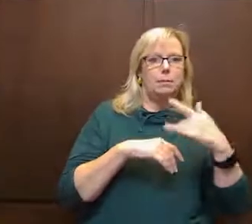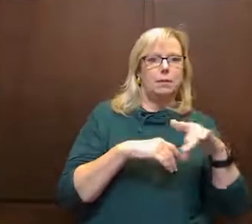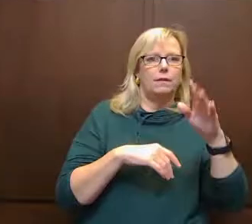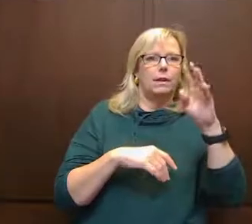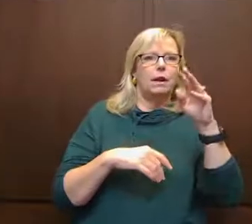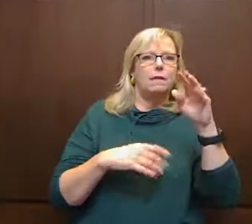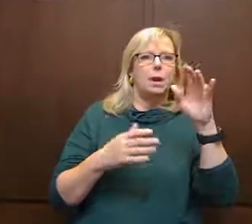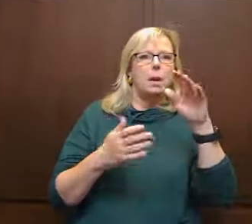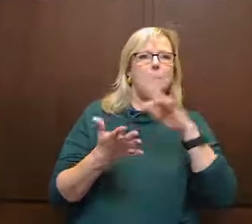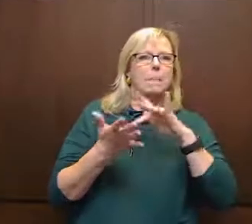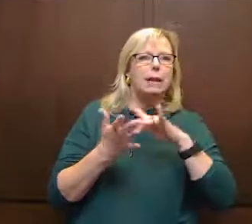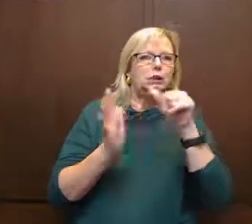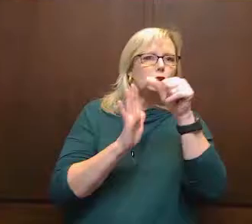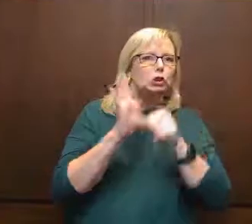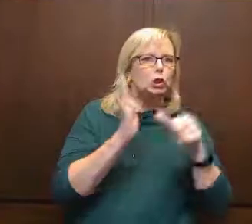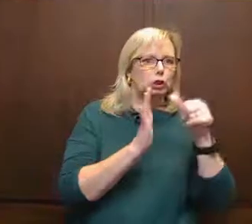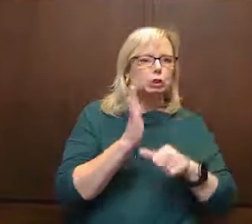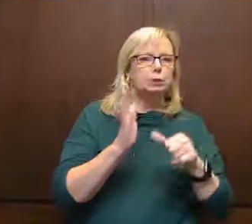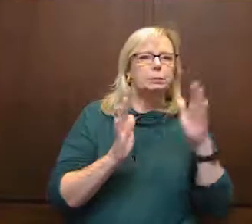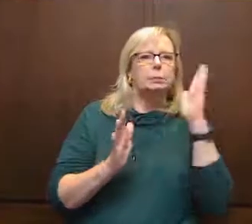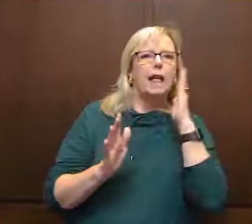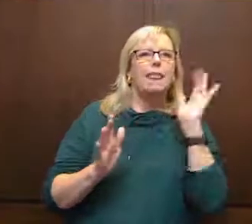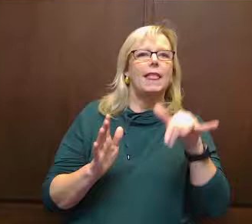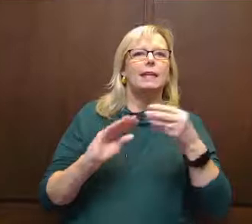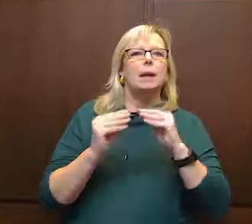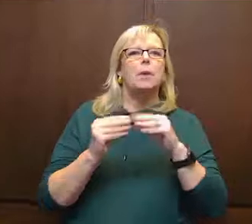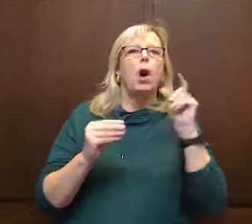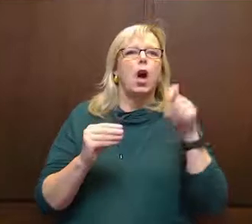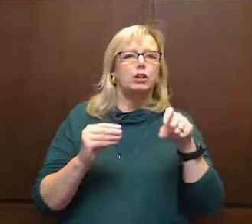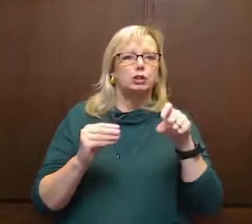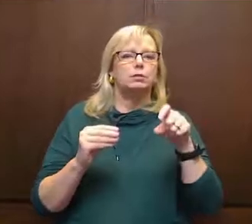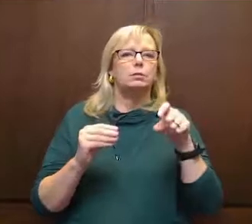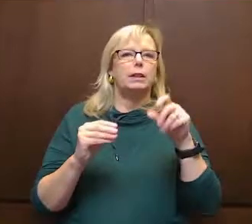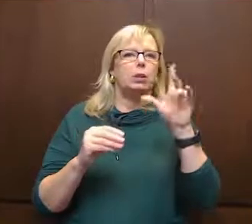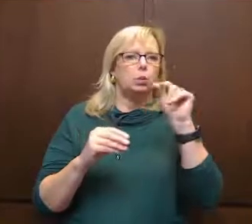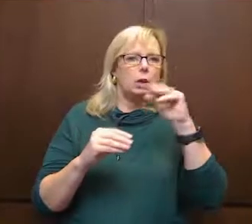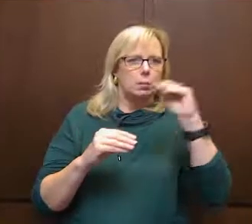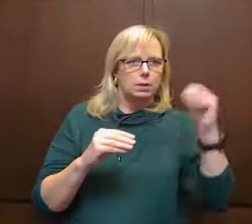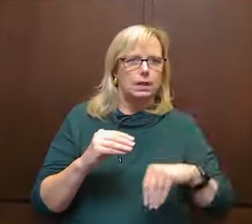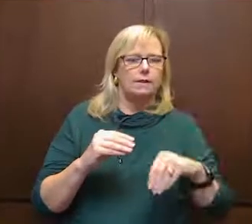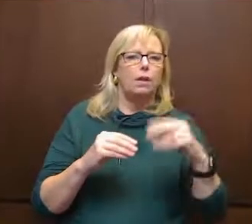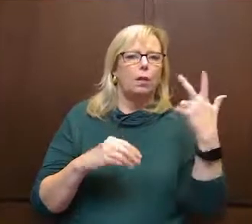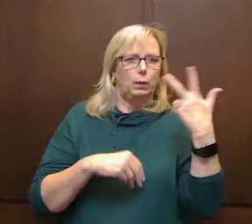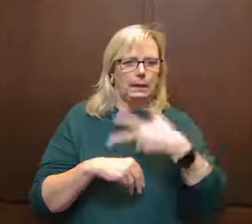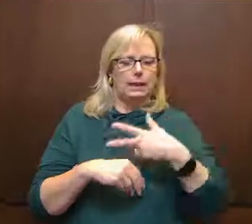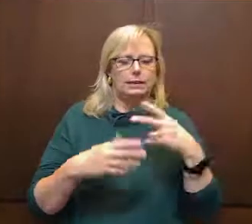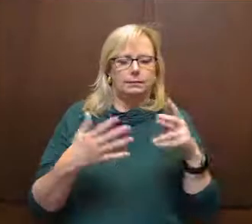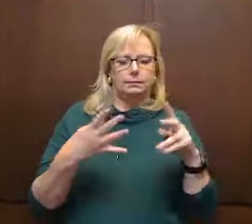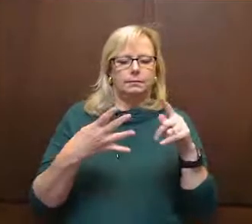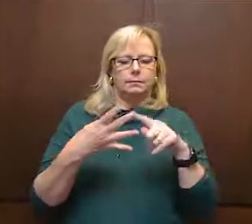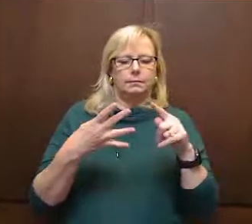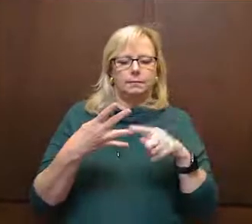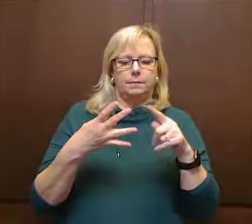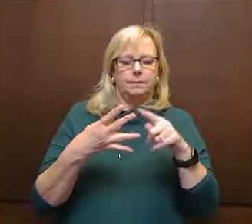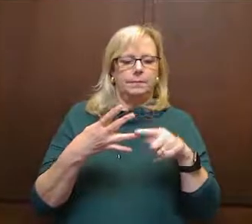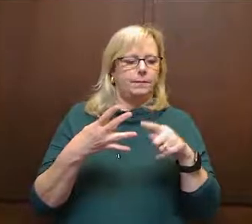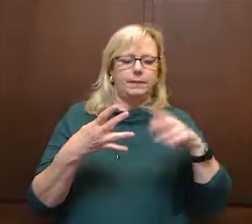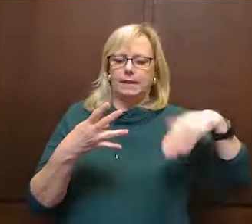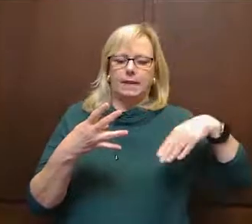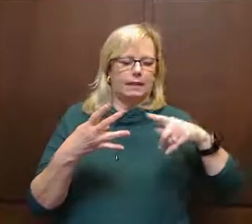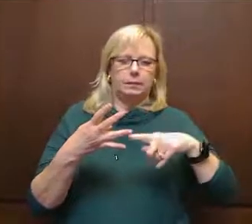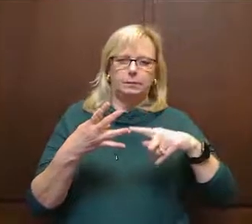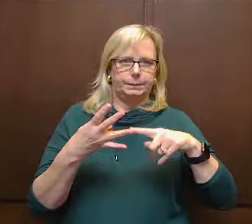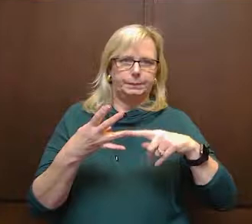the med-surg beds. That number also needs to be at 20% for 3 consecutive days. So we have a way to go to